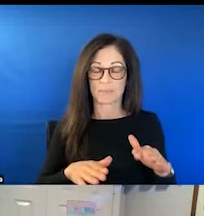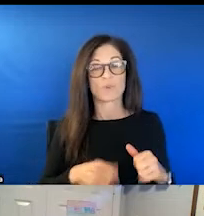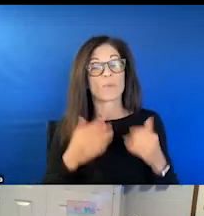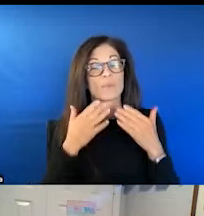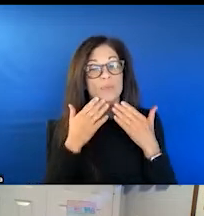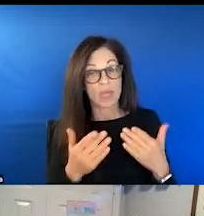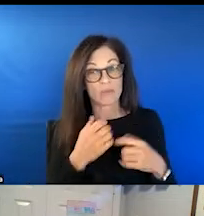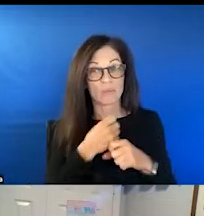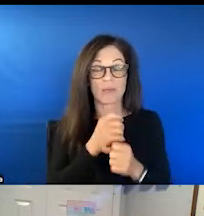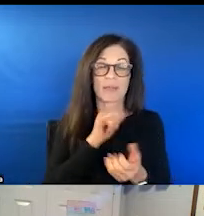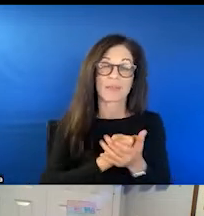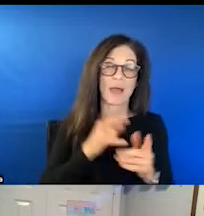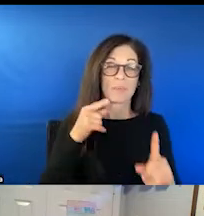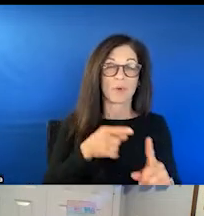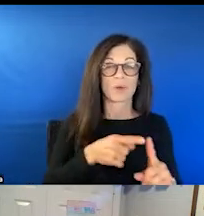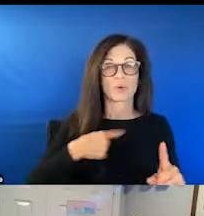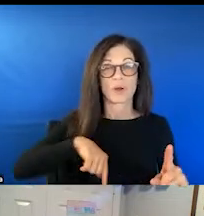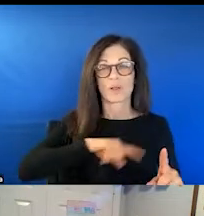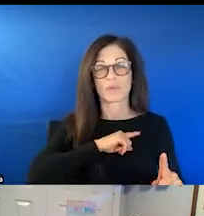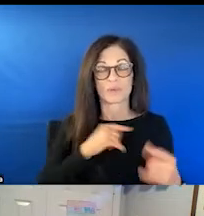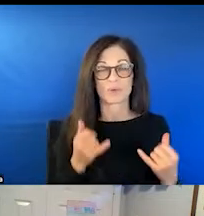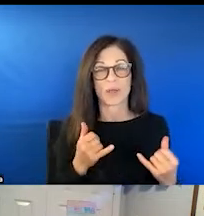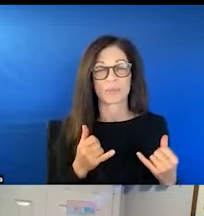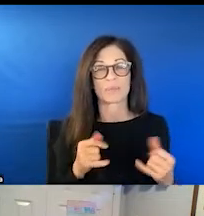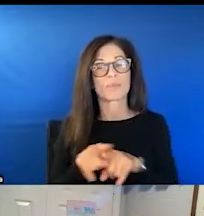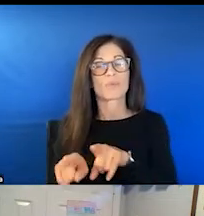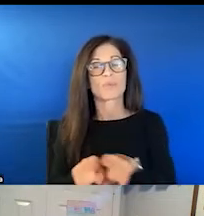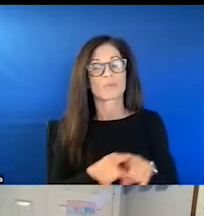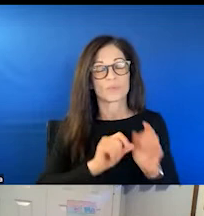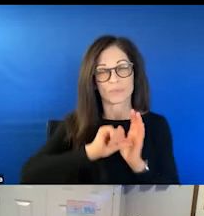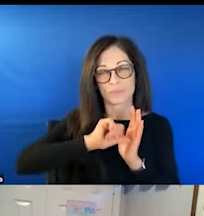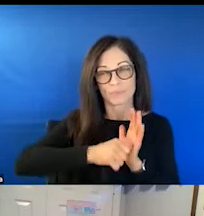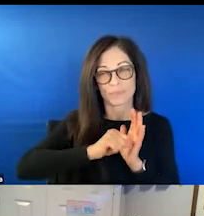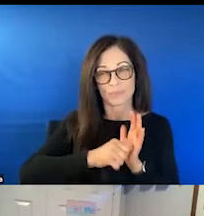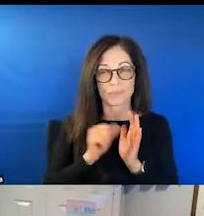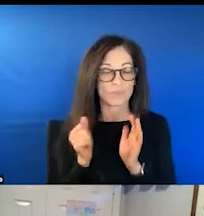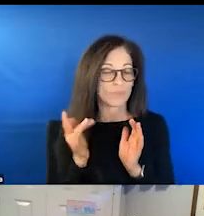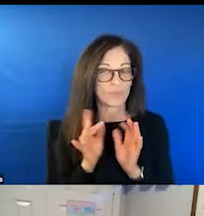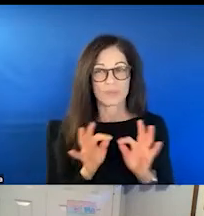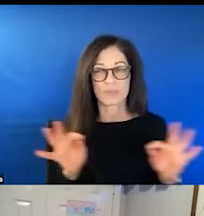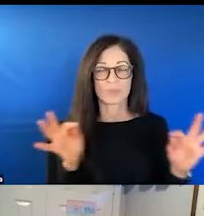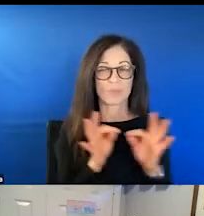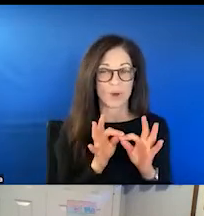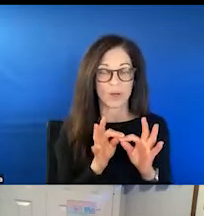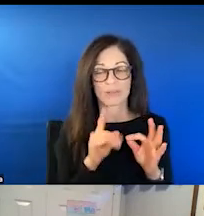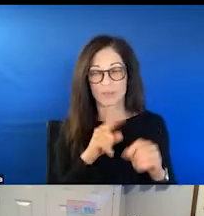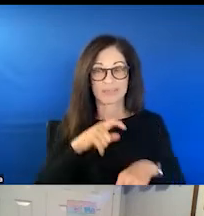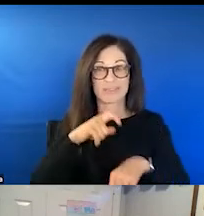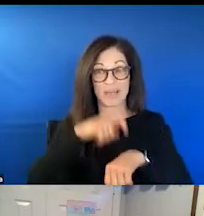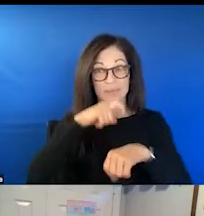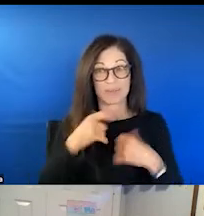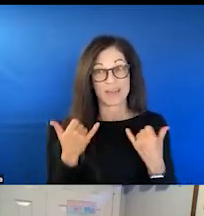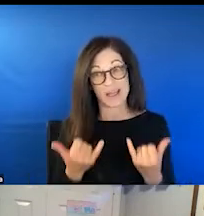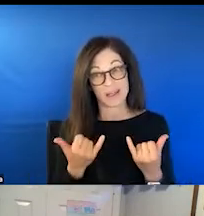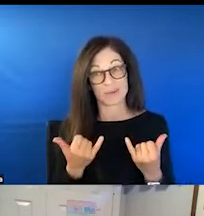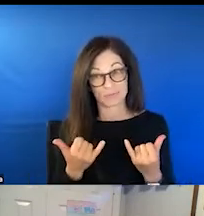making that point to us all today, but also stressing the importance of it being a very timely topic,